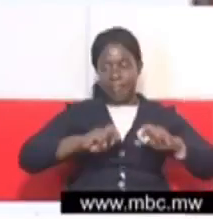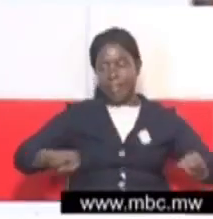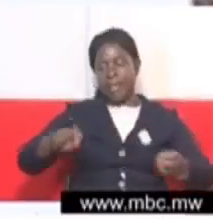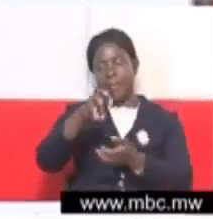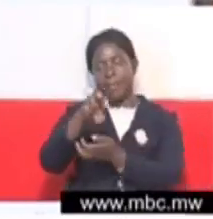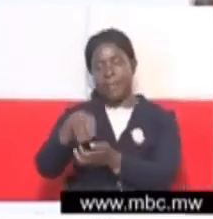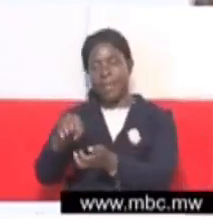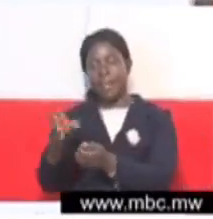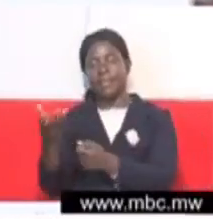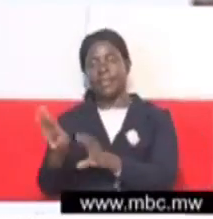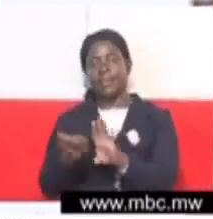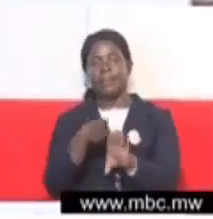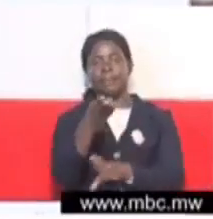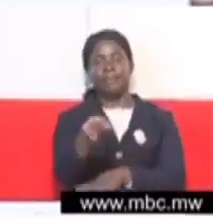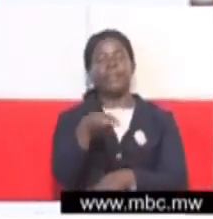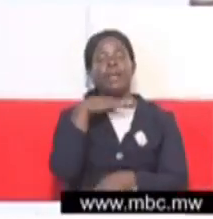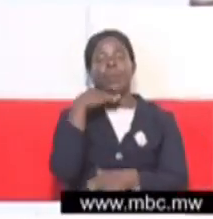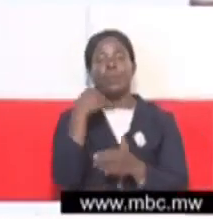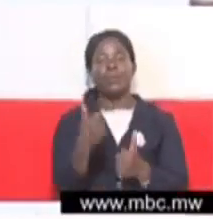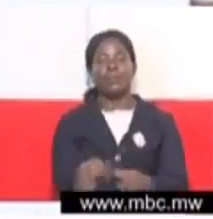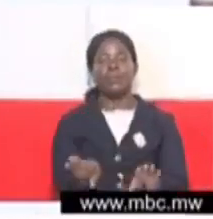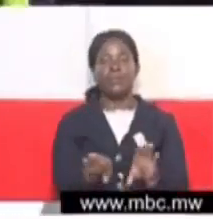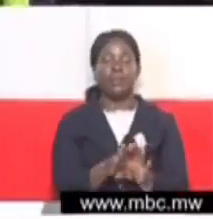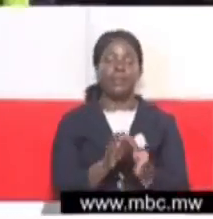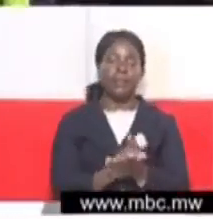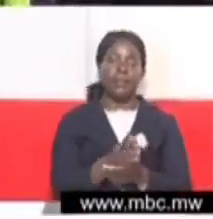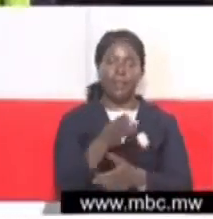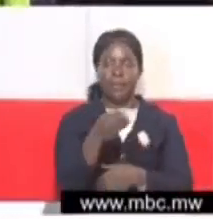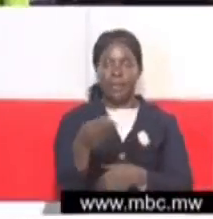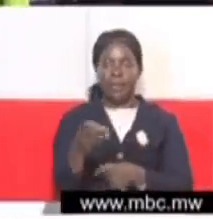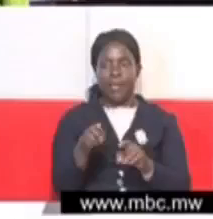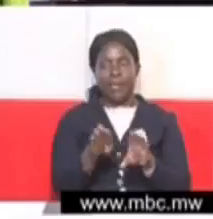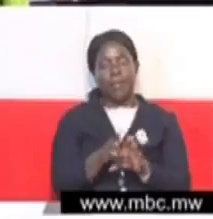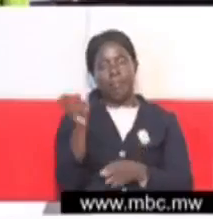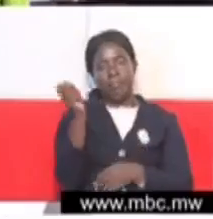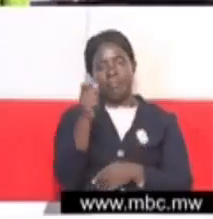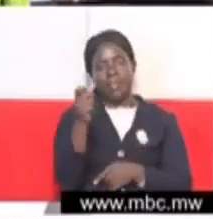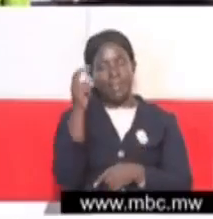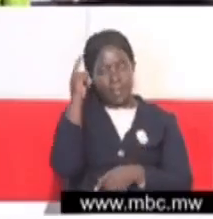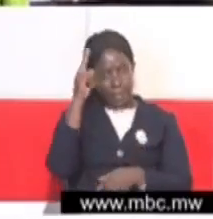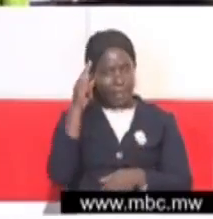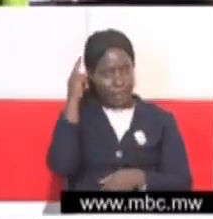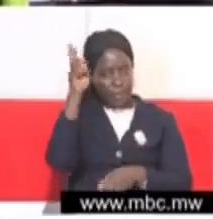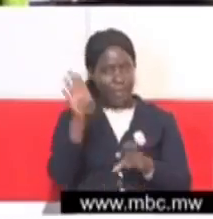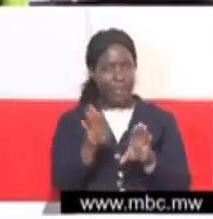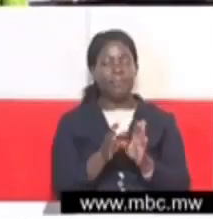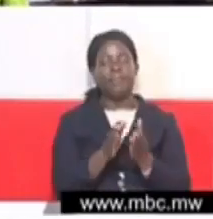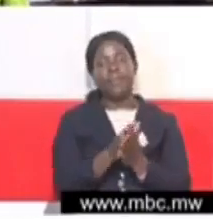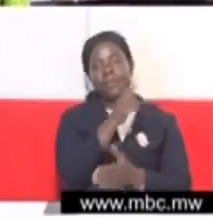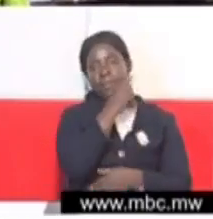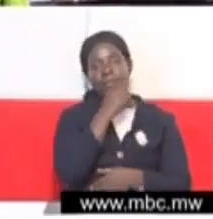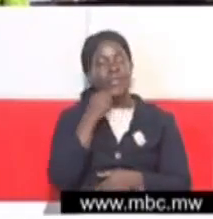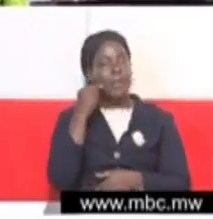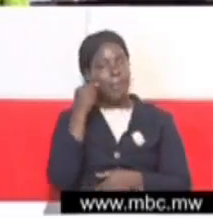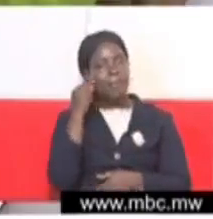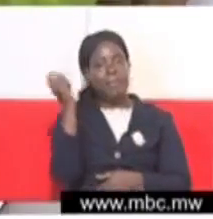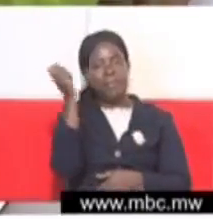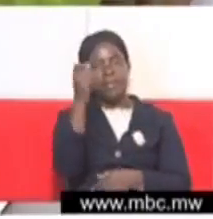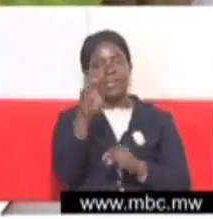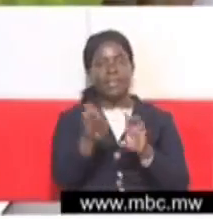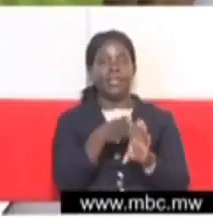so that they will be able to supply it. President Dr. Lazarus Chakwera and Mozambican President Filipe